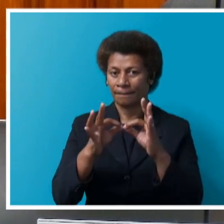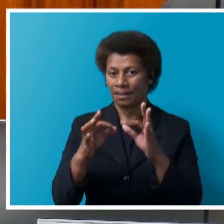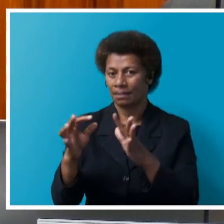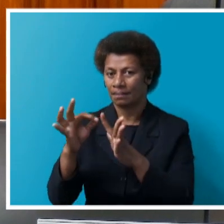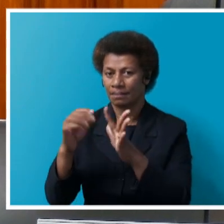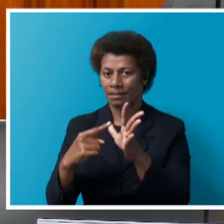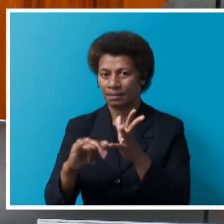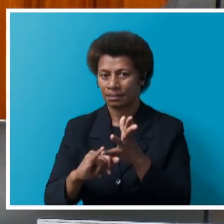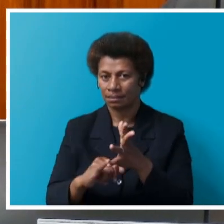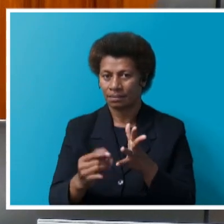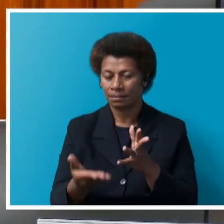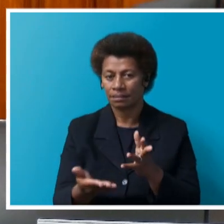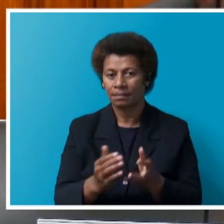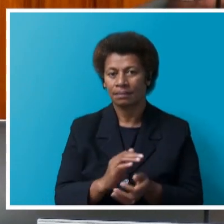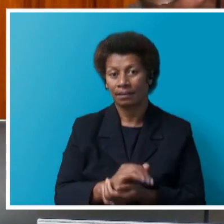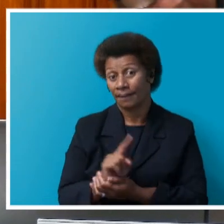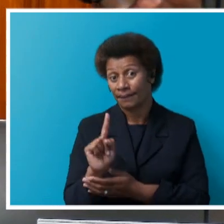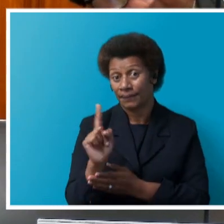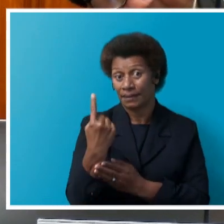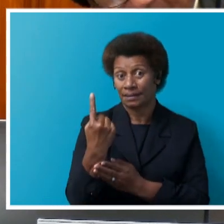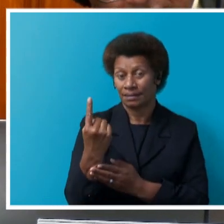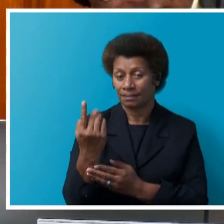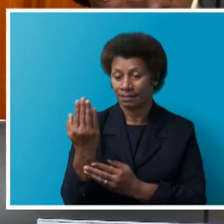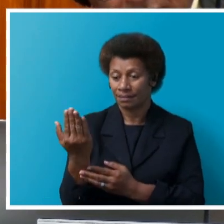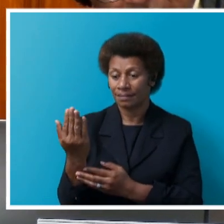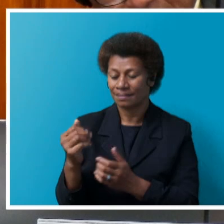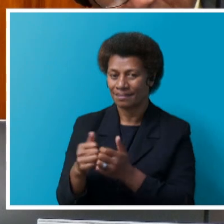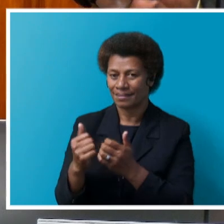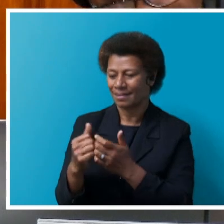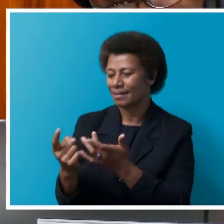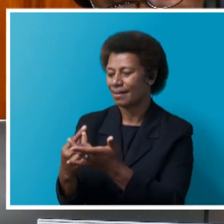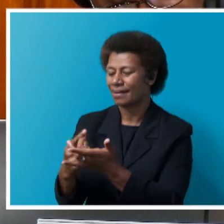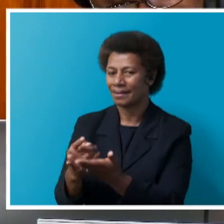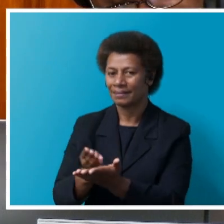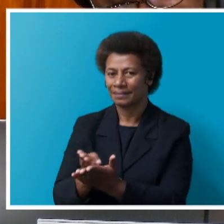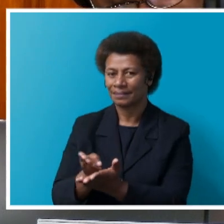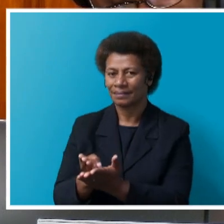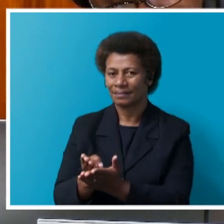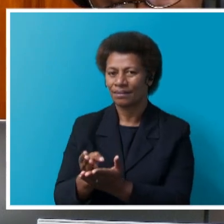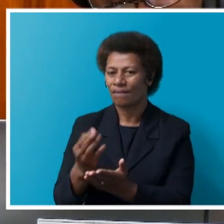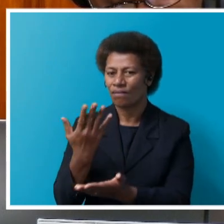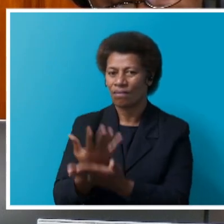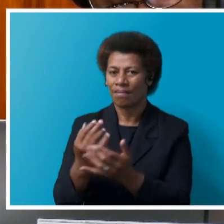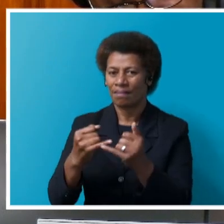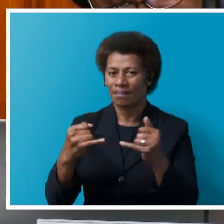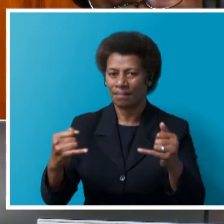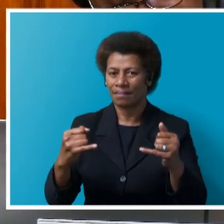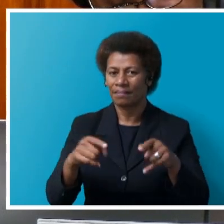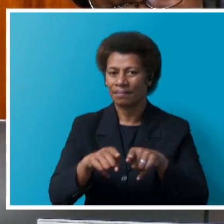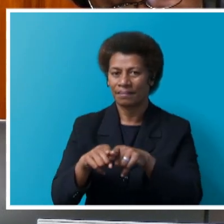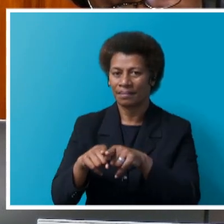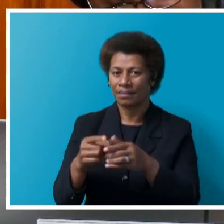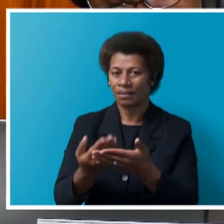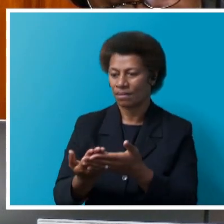This would be the first amongst many other services we plan to digitize, which would significantly eliminate